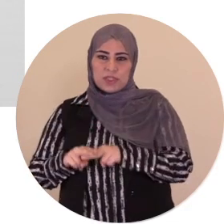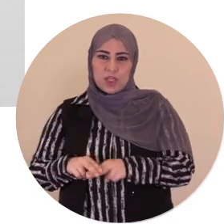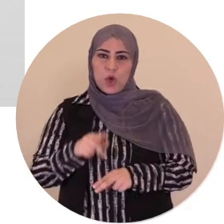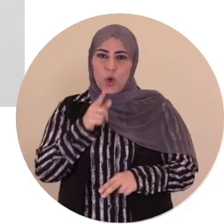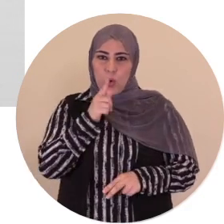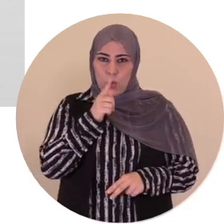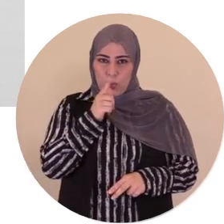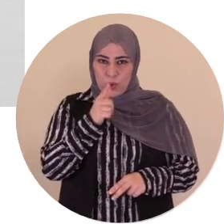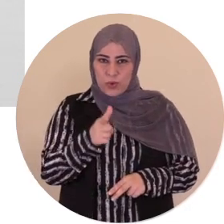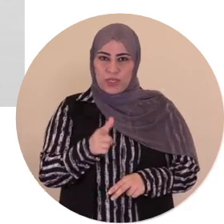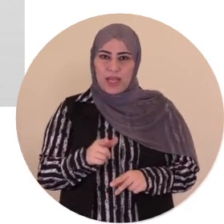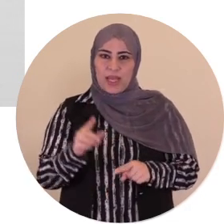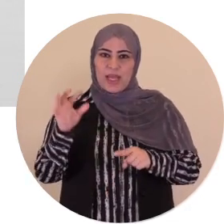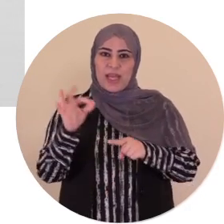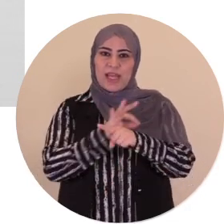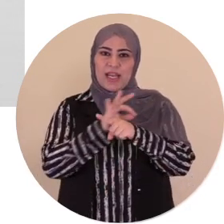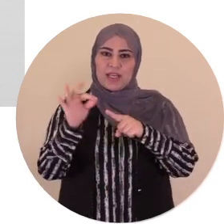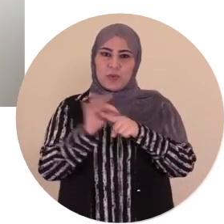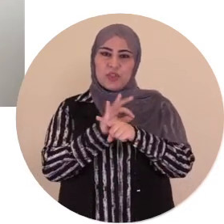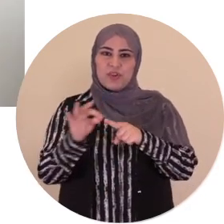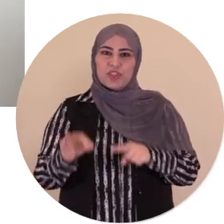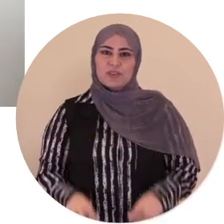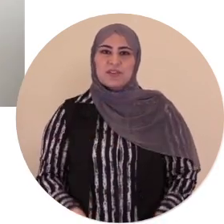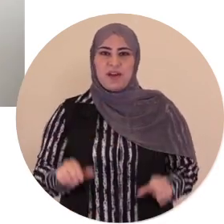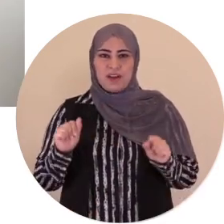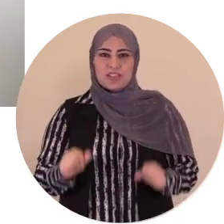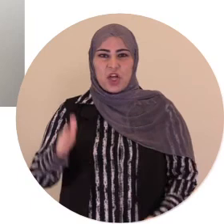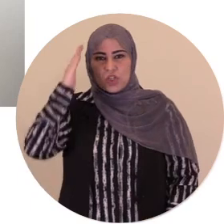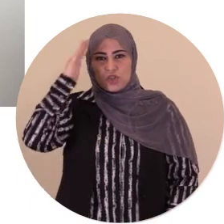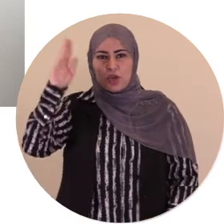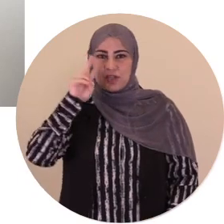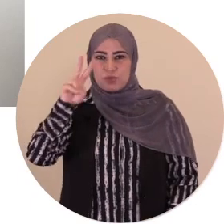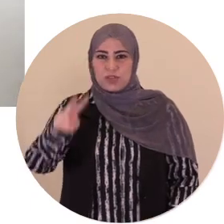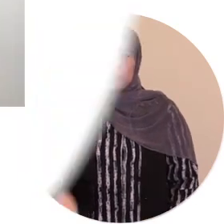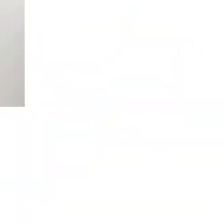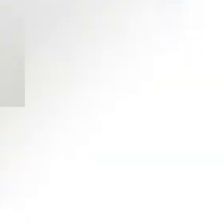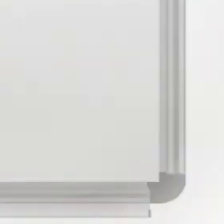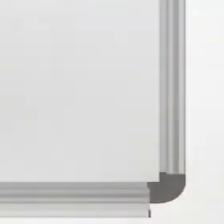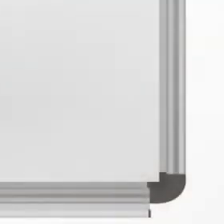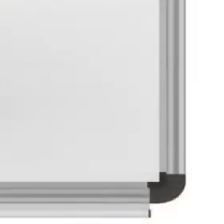prepositions, and we looked at language functions. Thank you for watching.